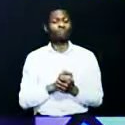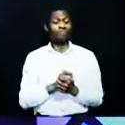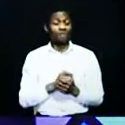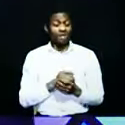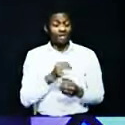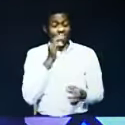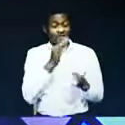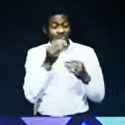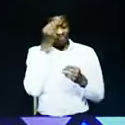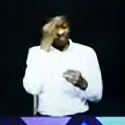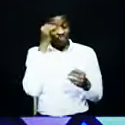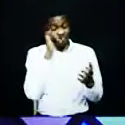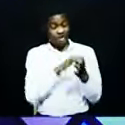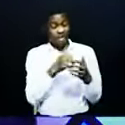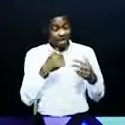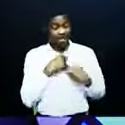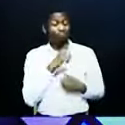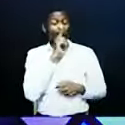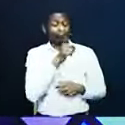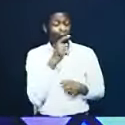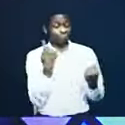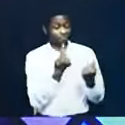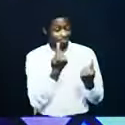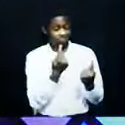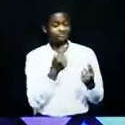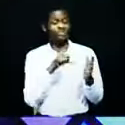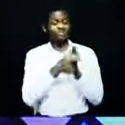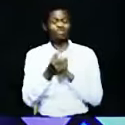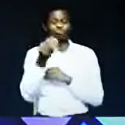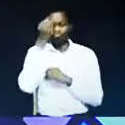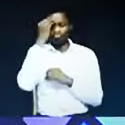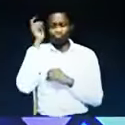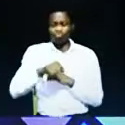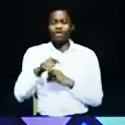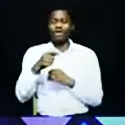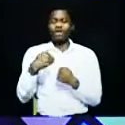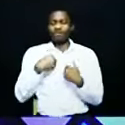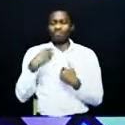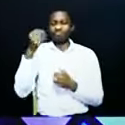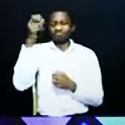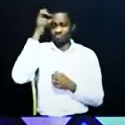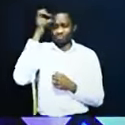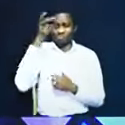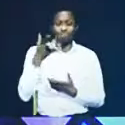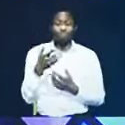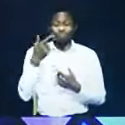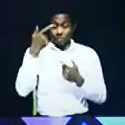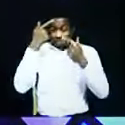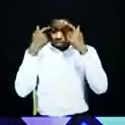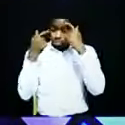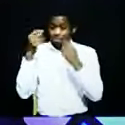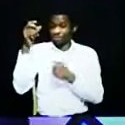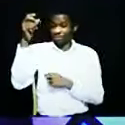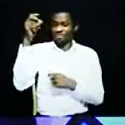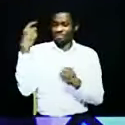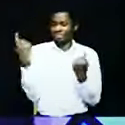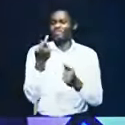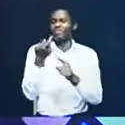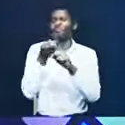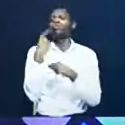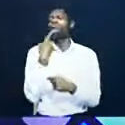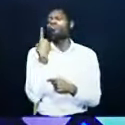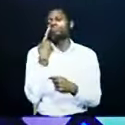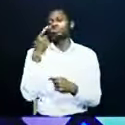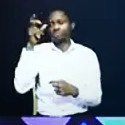Satan. Because Satan is behind sin, if we say bonsam etaibonechi, merely